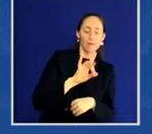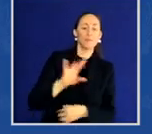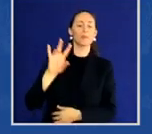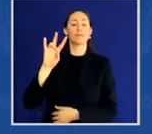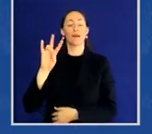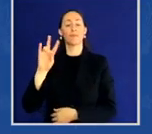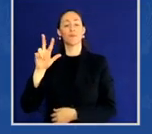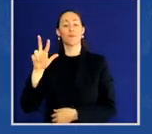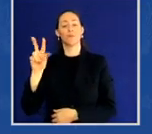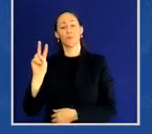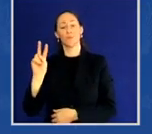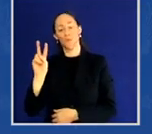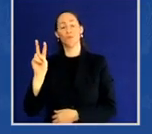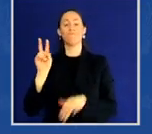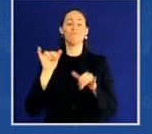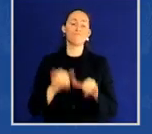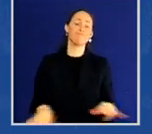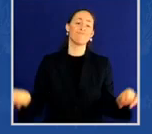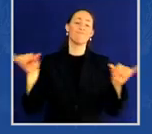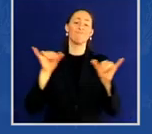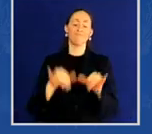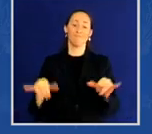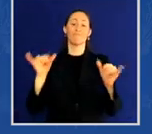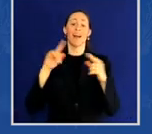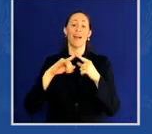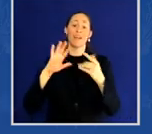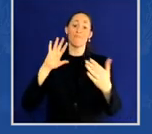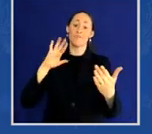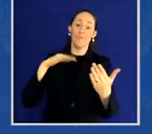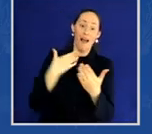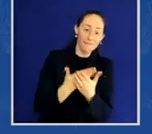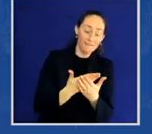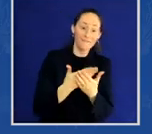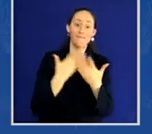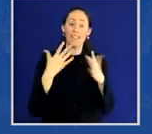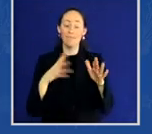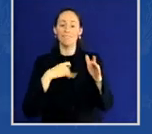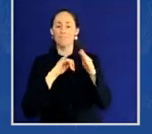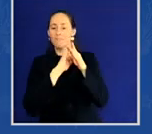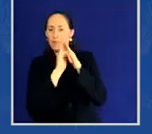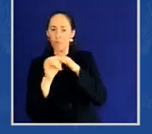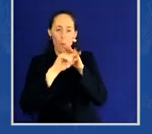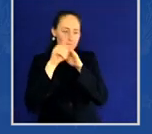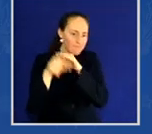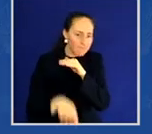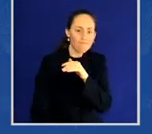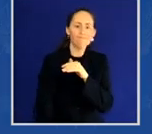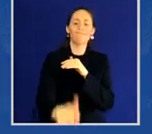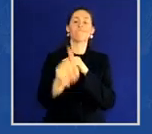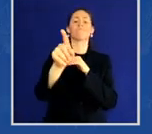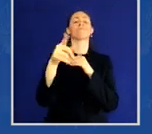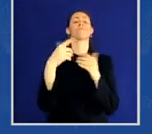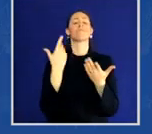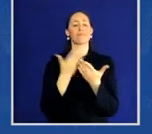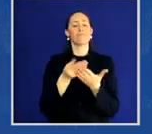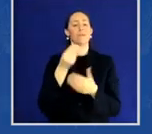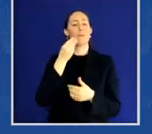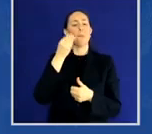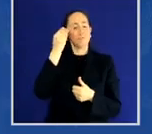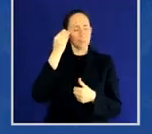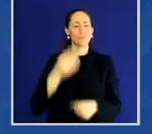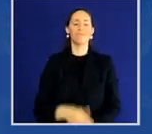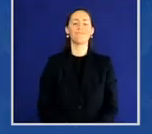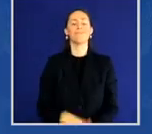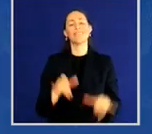that left, the last one left at 6, or I got the 730 coming home. And you get to know everybody. You get to know